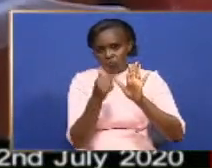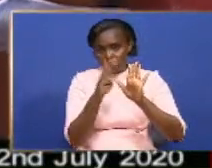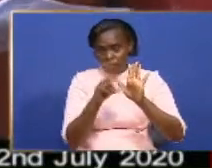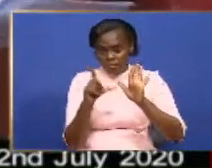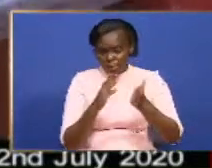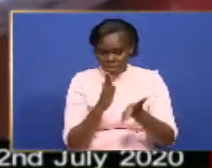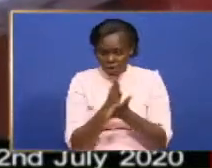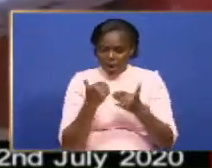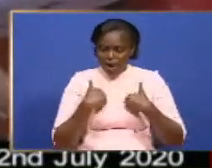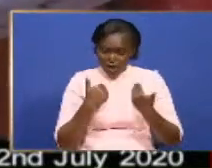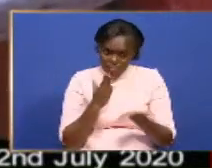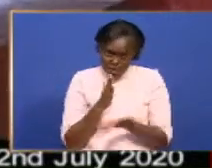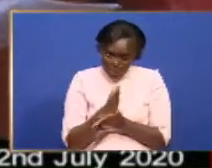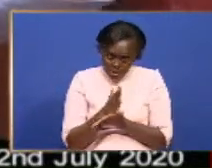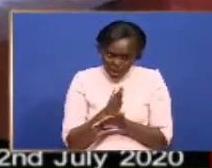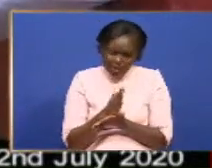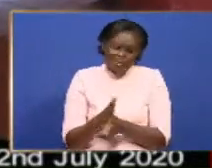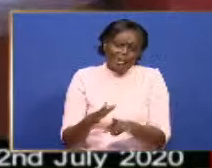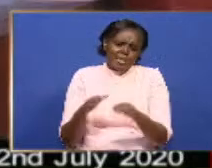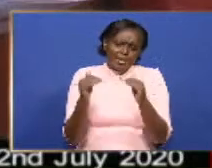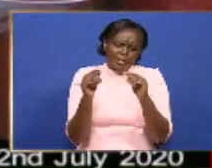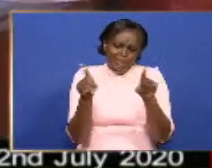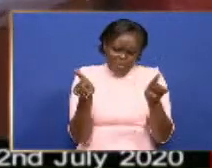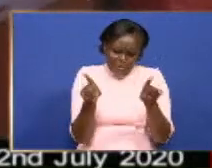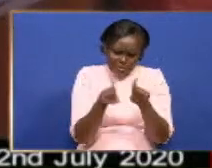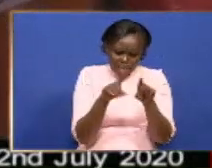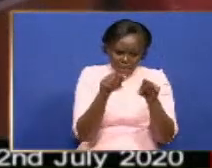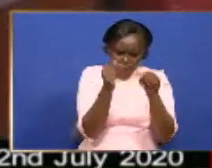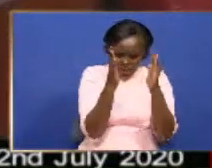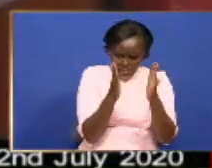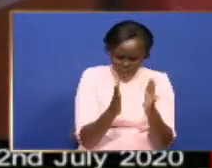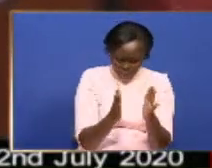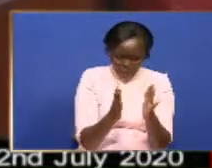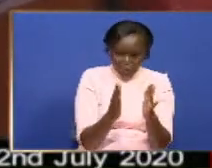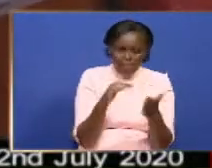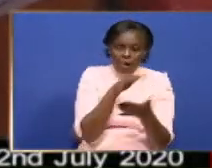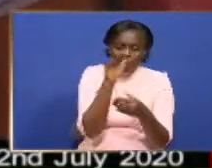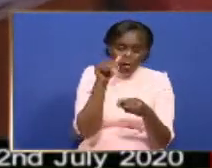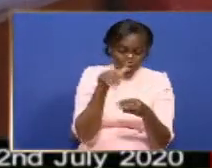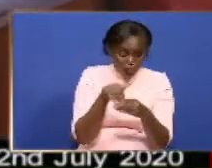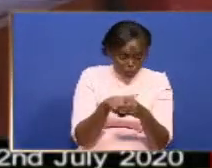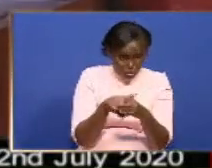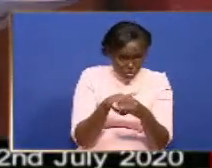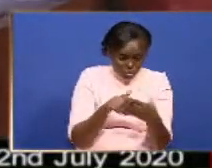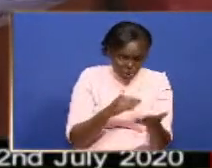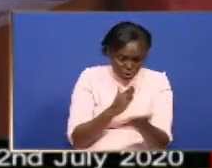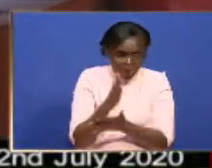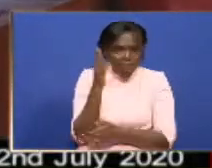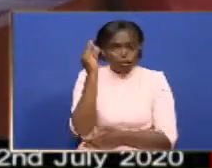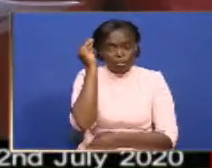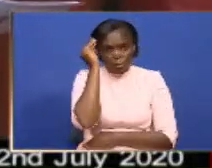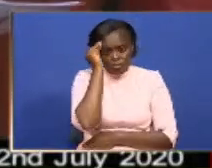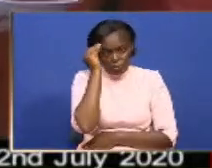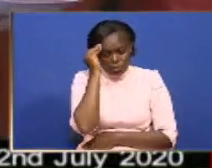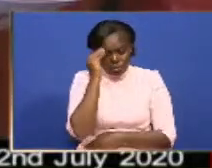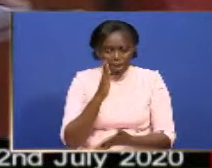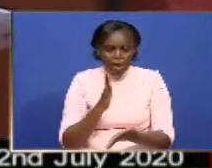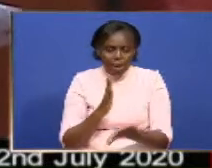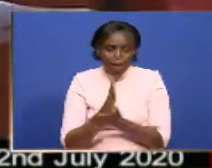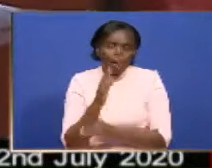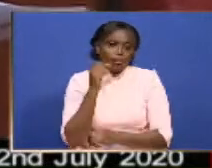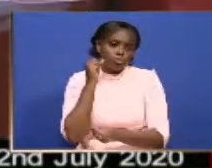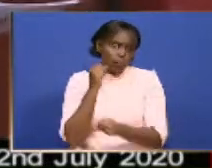have rights almost similar to those of Kenyans, including right to education, right to